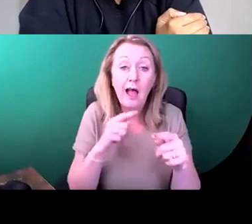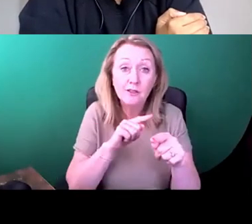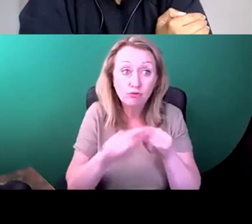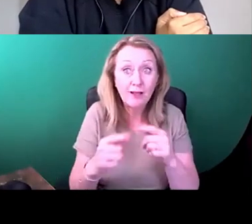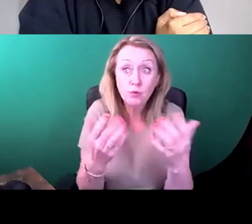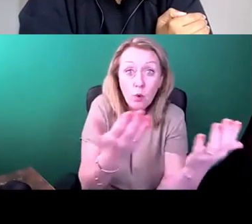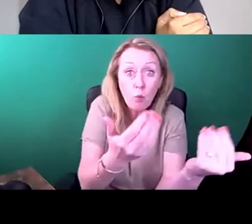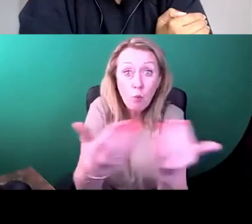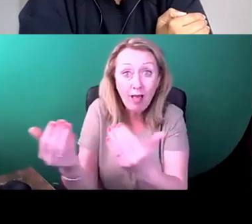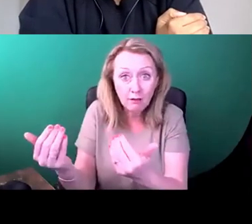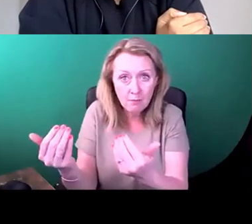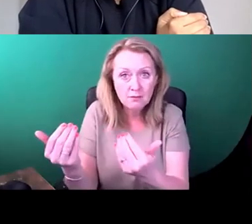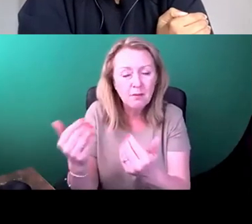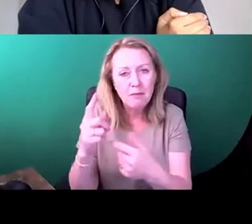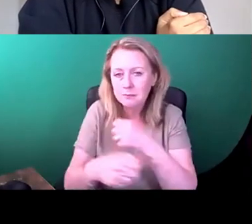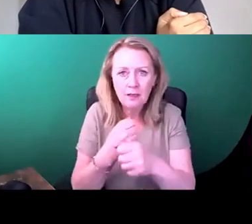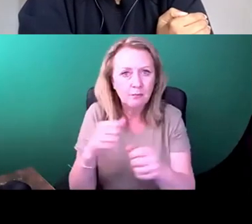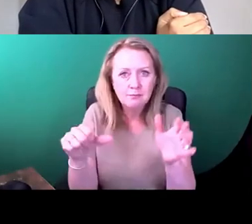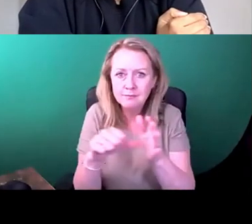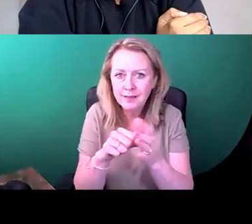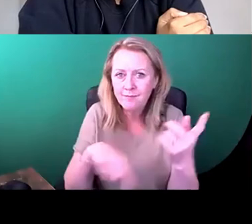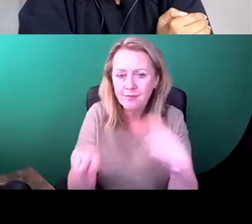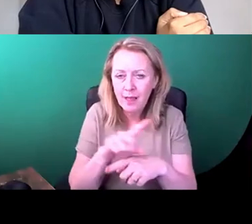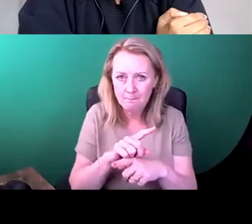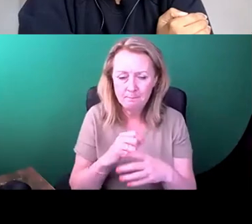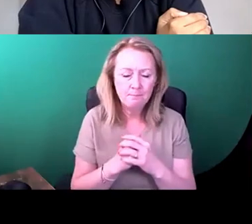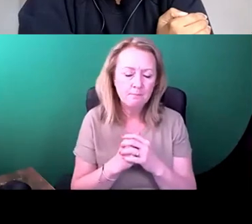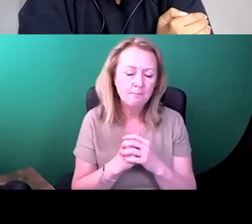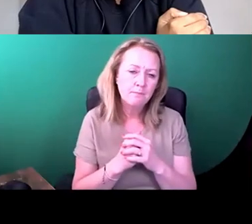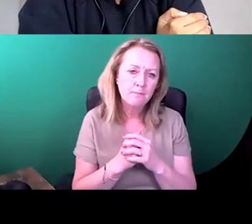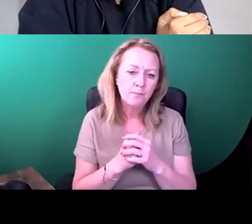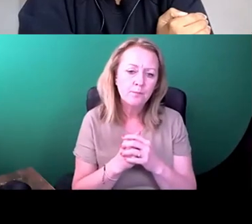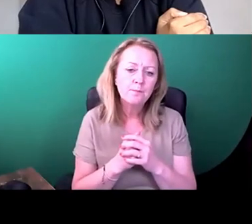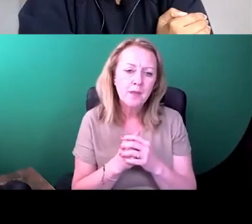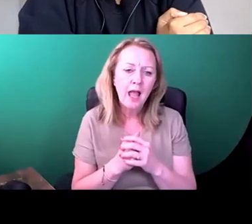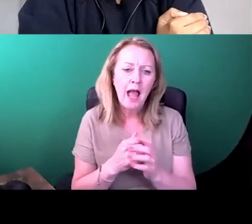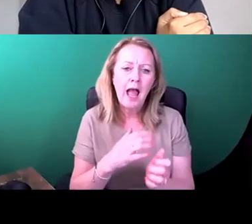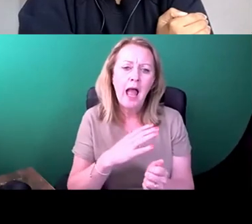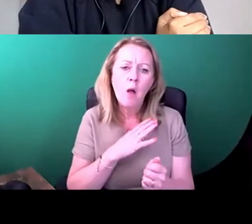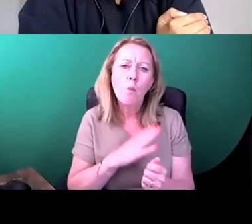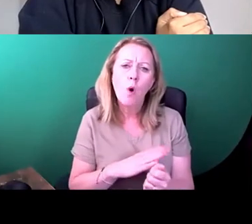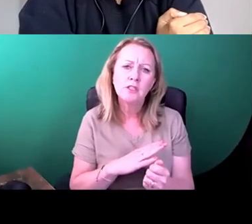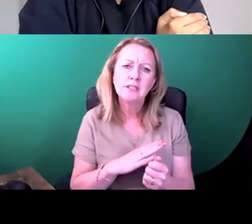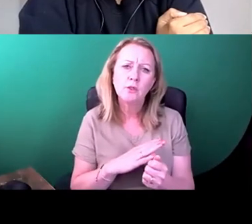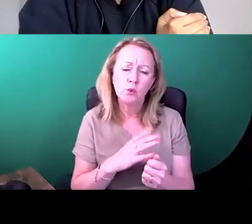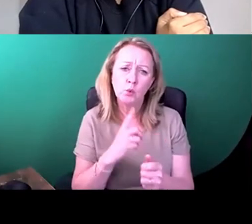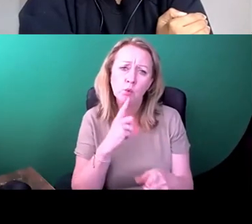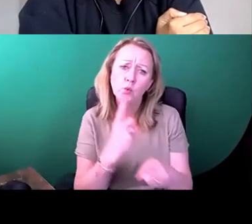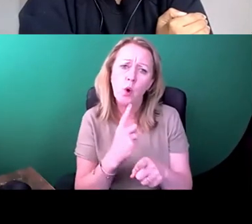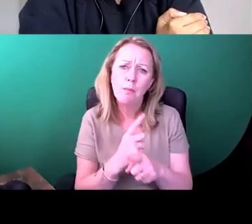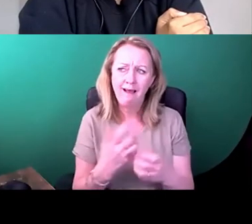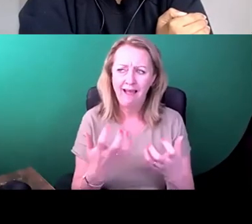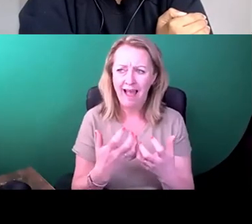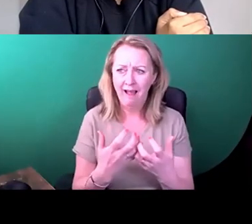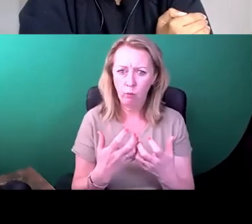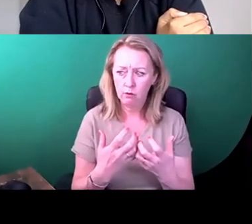wider constituency difficult. I also wanted to, in a very small way, address and point towards how we still find